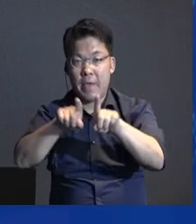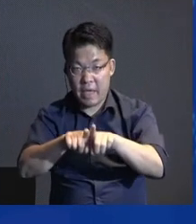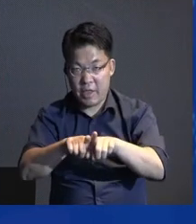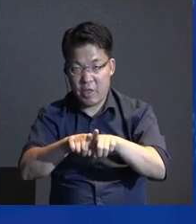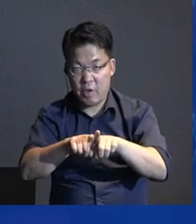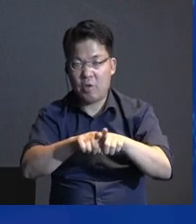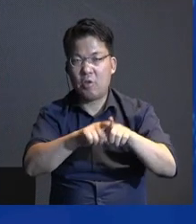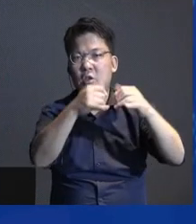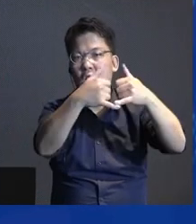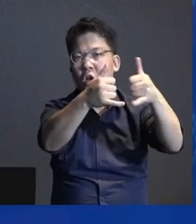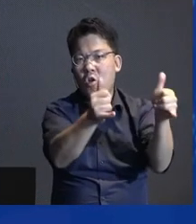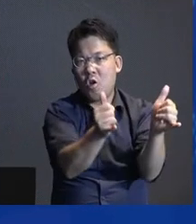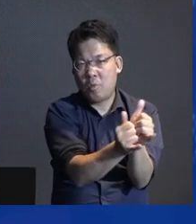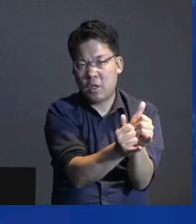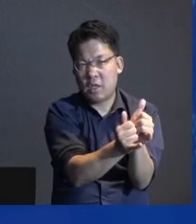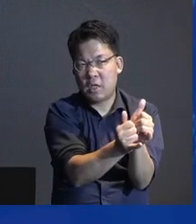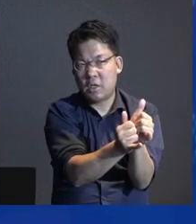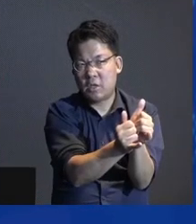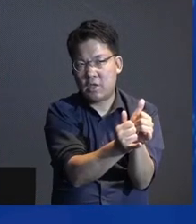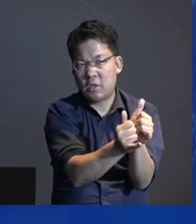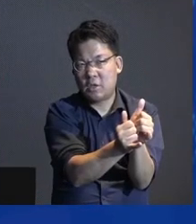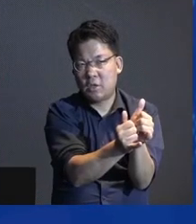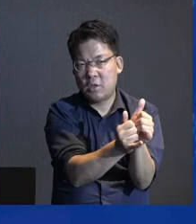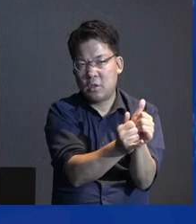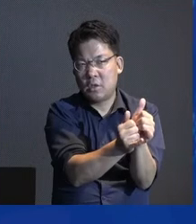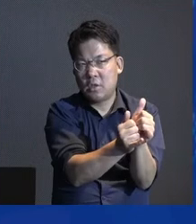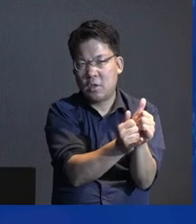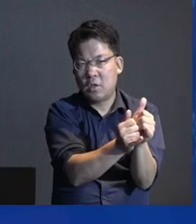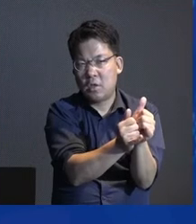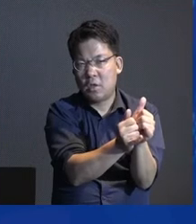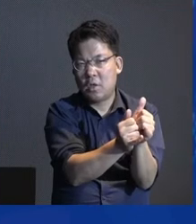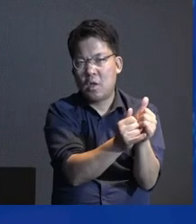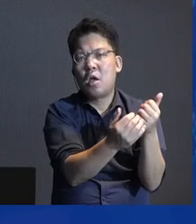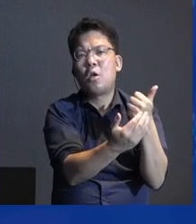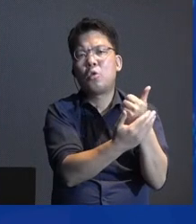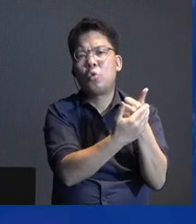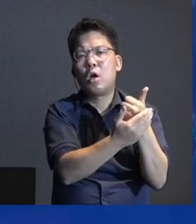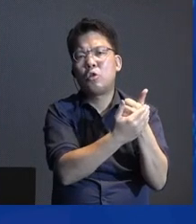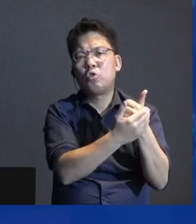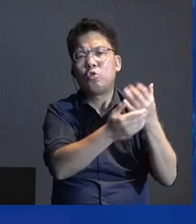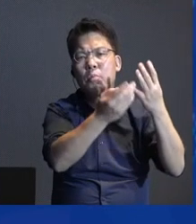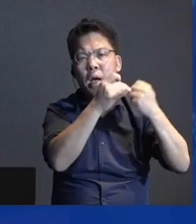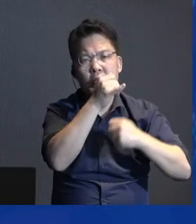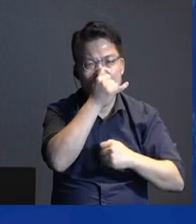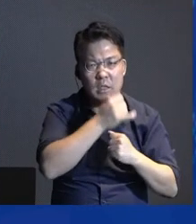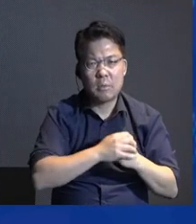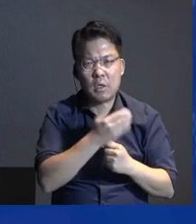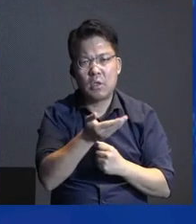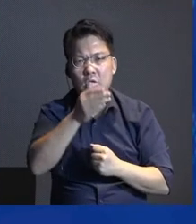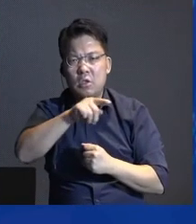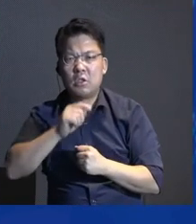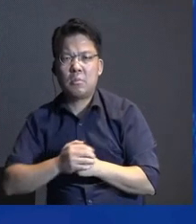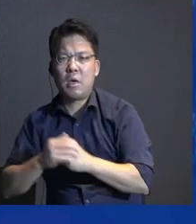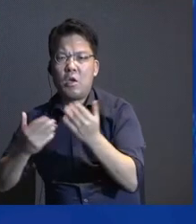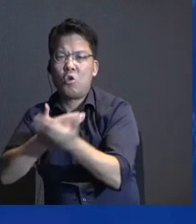to collaborate. When people were isolated, we realized the